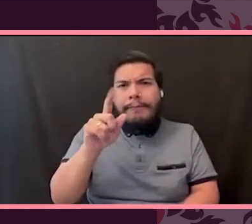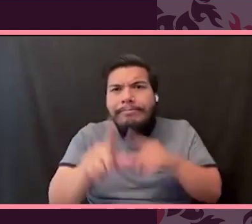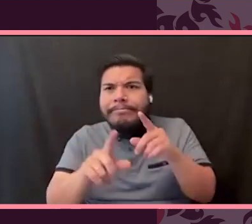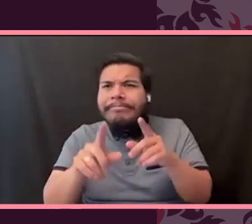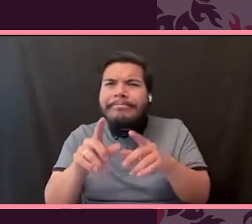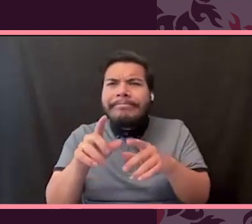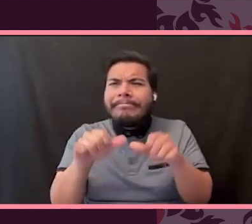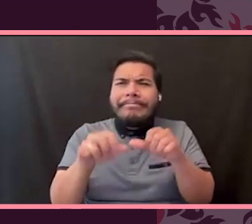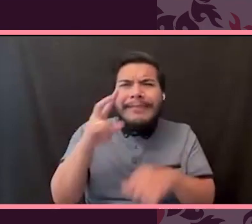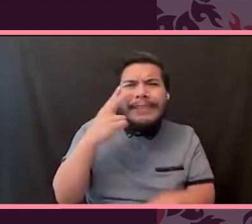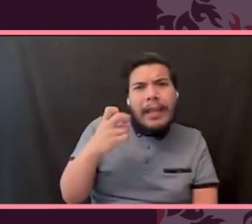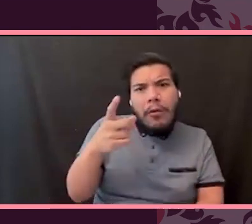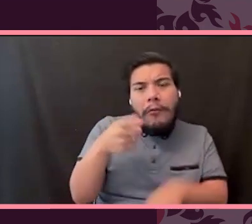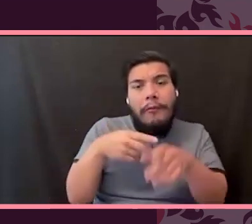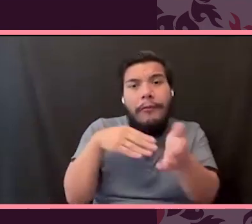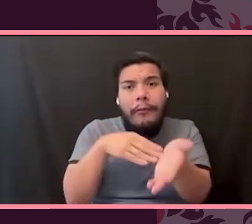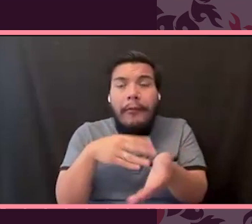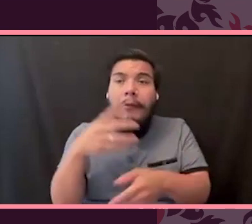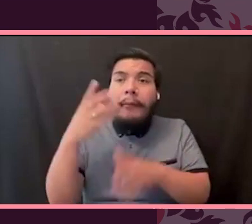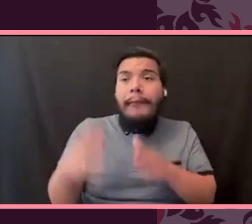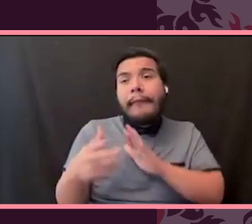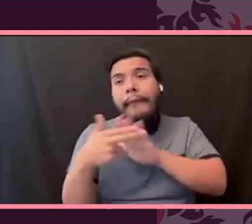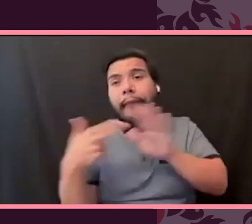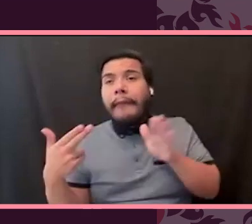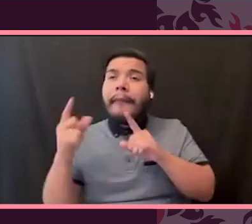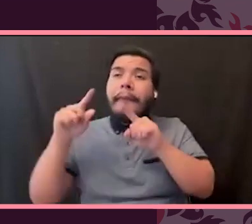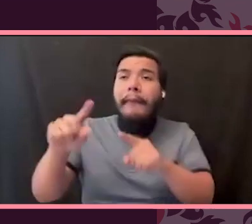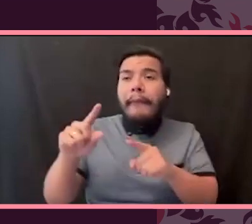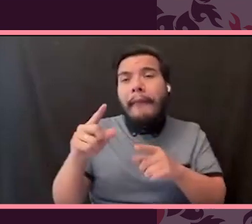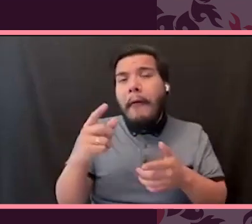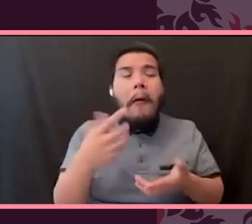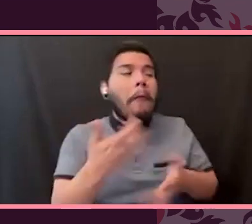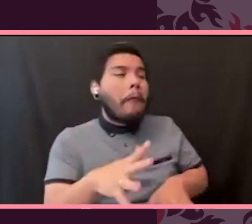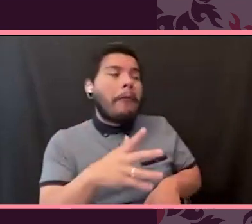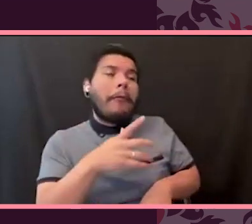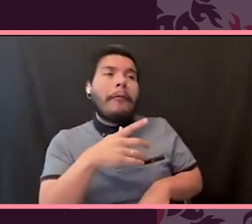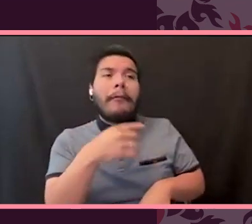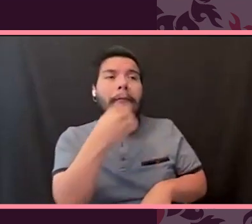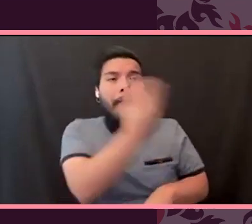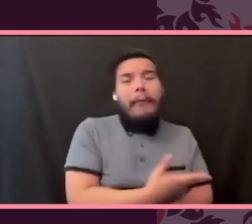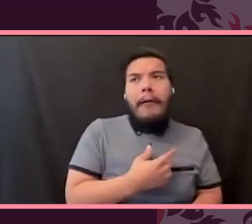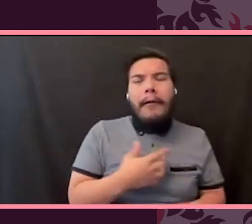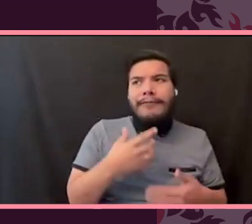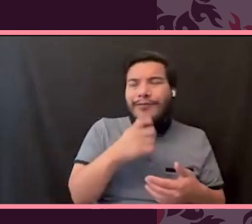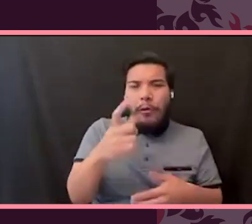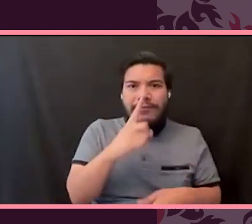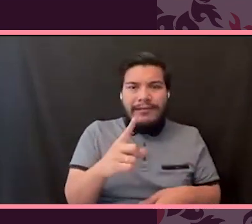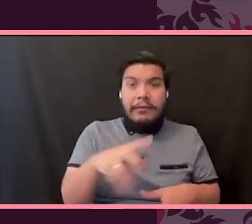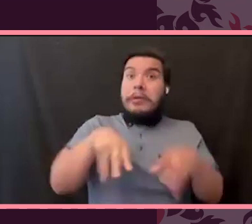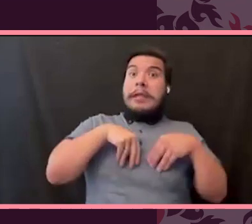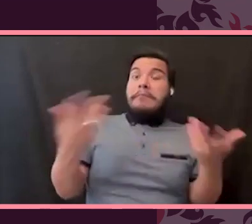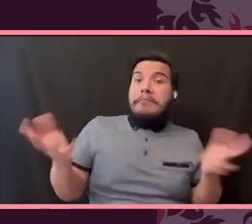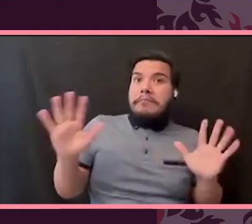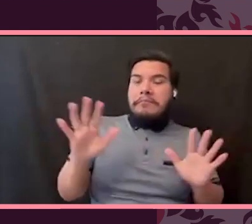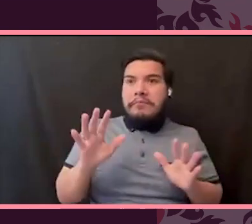see someone that assessed or diagnosed, and they just go to them, and they don't ask questions, even though maybe something doesn't feel right when you read the website, or you just have questions.